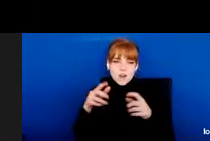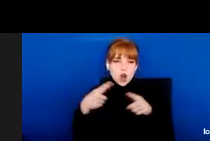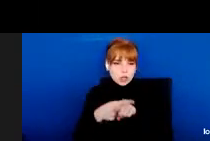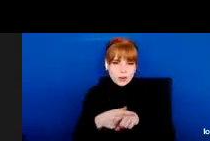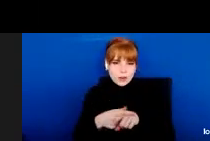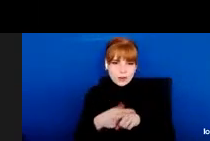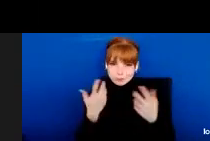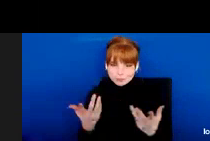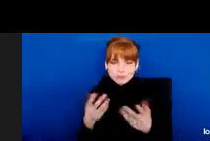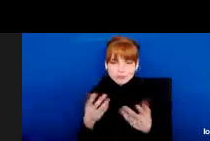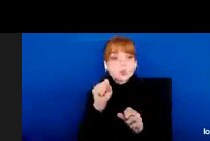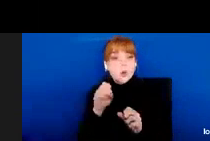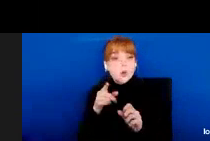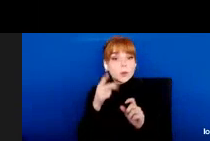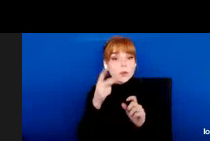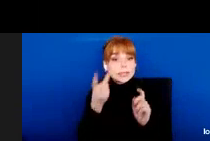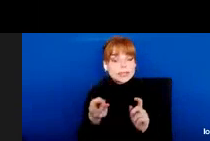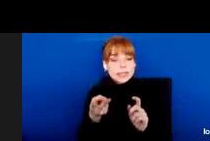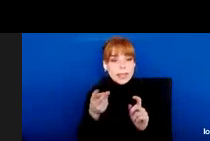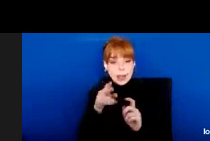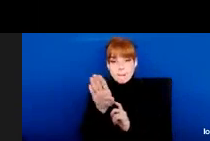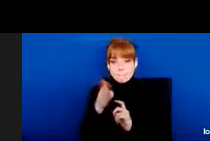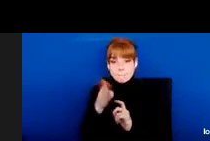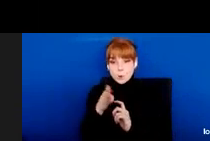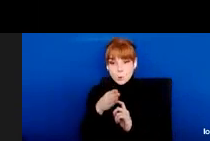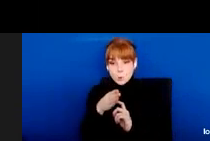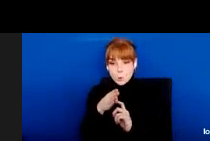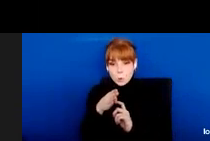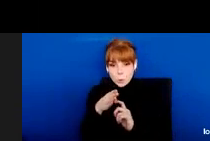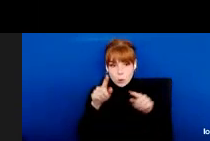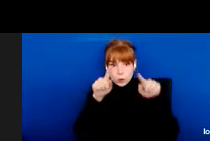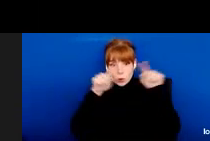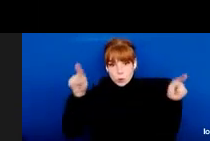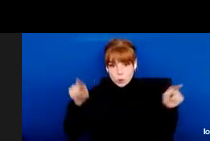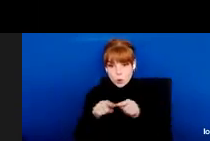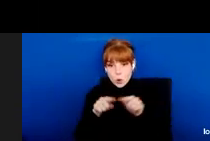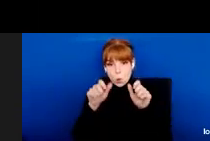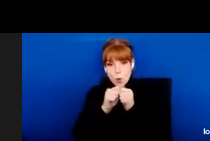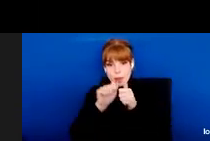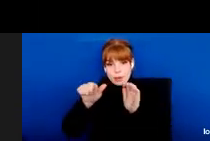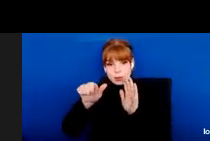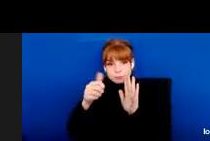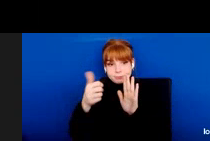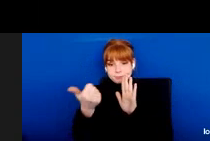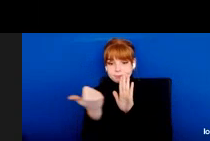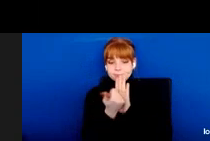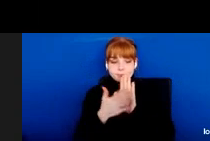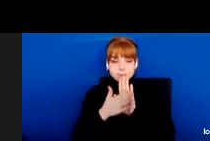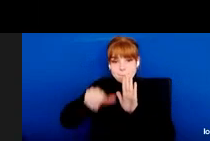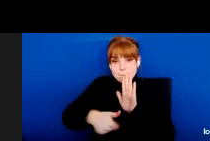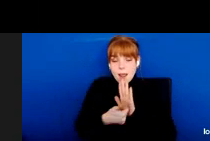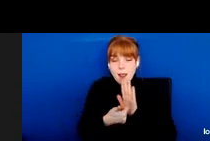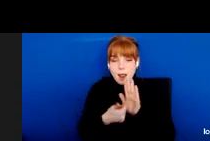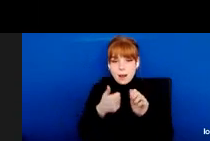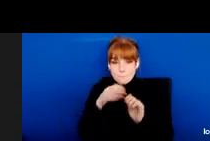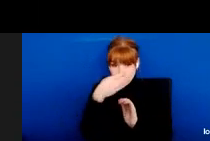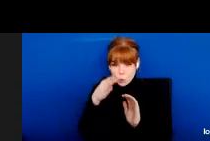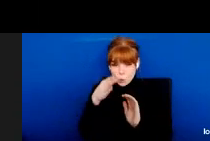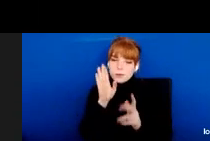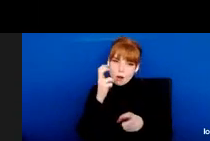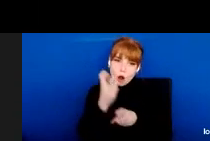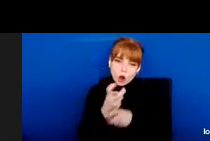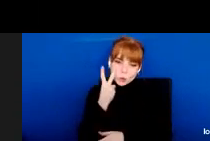the blue outline on a very blue background that's very similar in color, makes it difficult to see this. This would meet WCAG